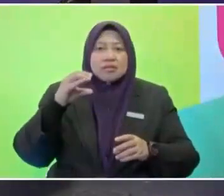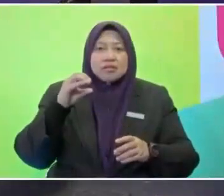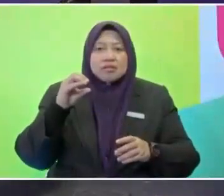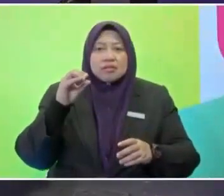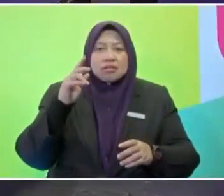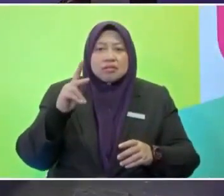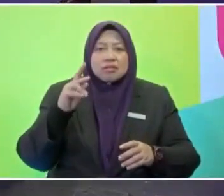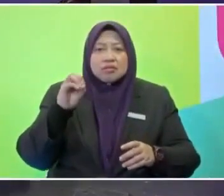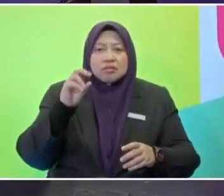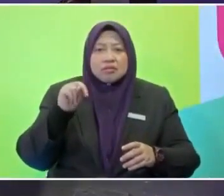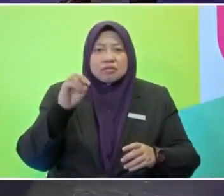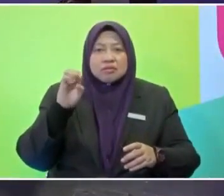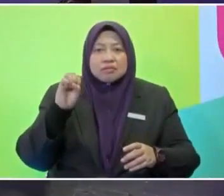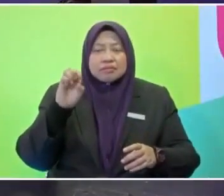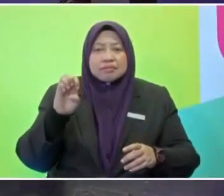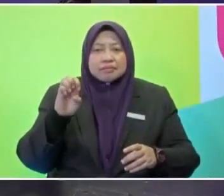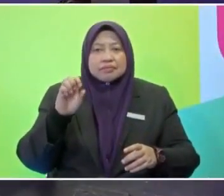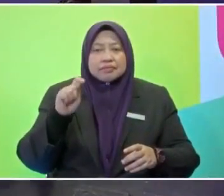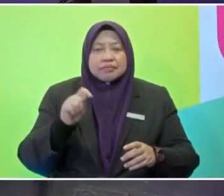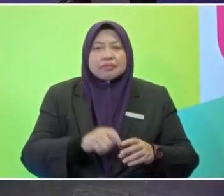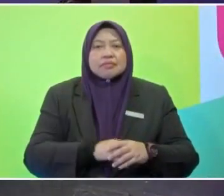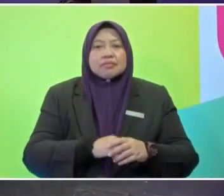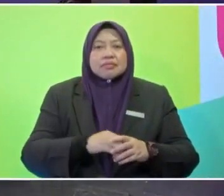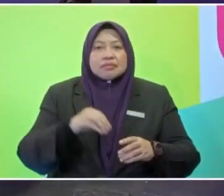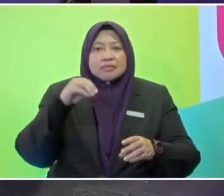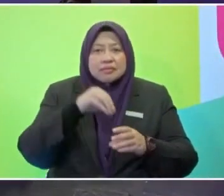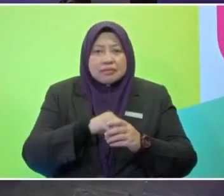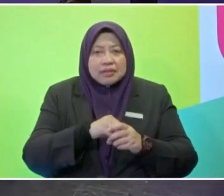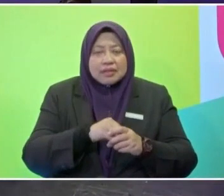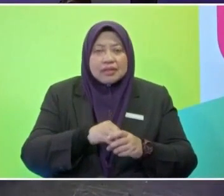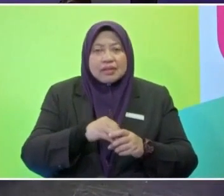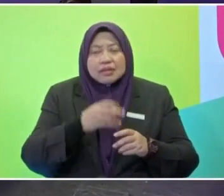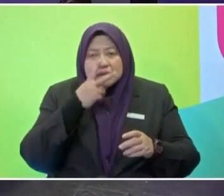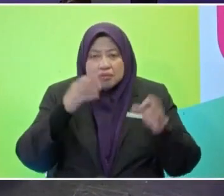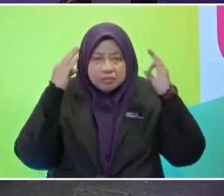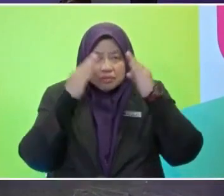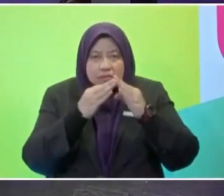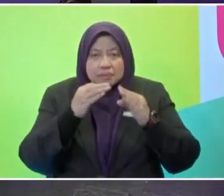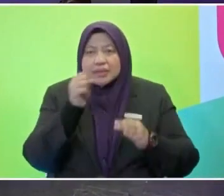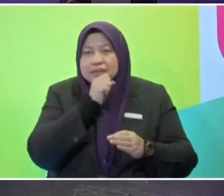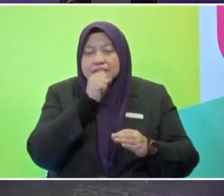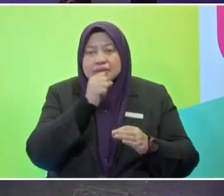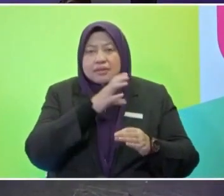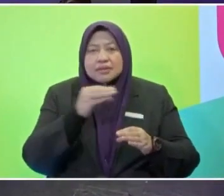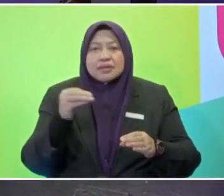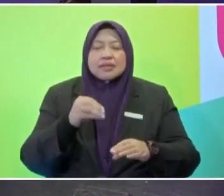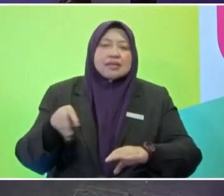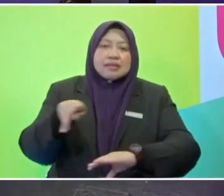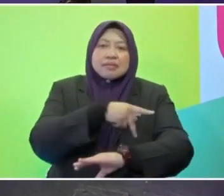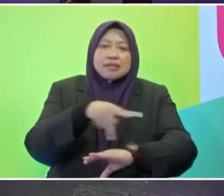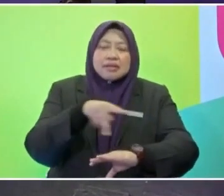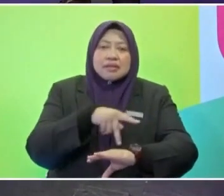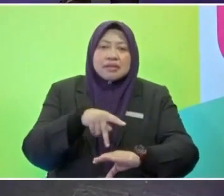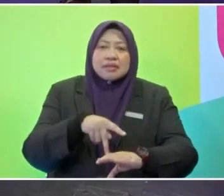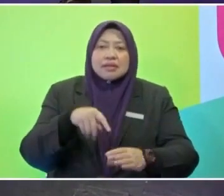does. It helps us to focus which is the main singer and main or the dancers at the moment. Okay. So this